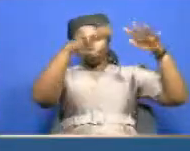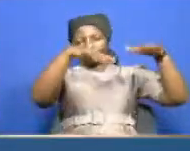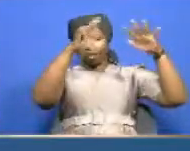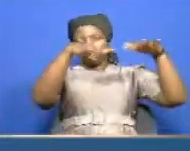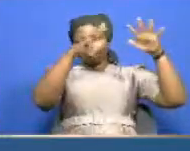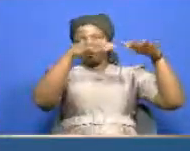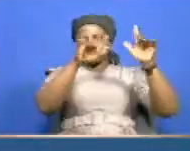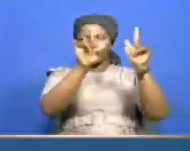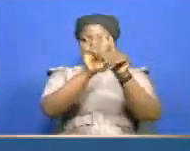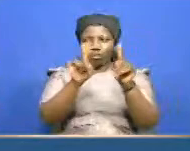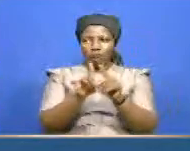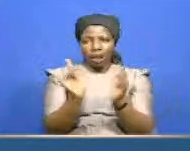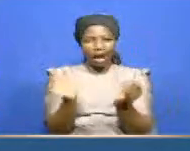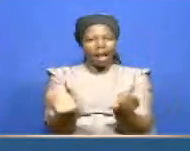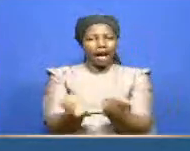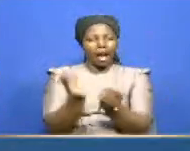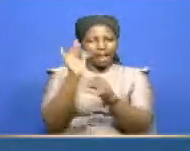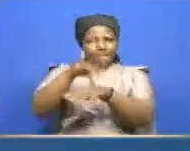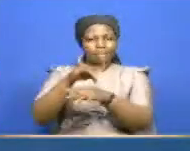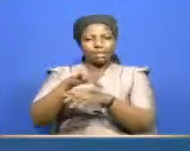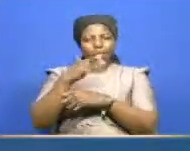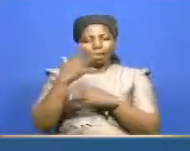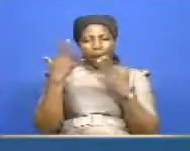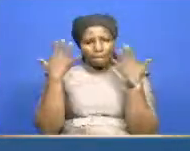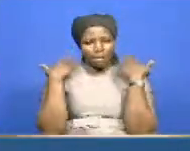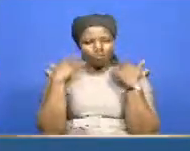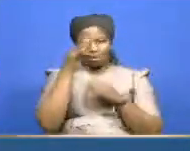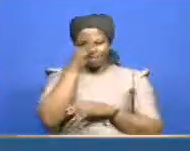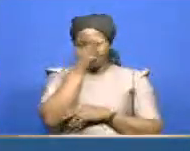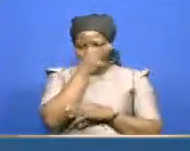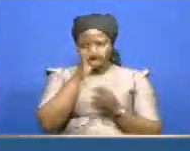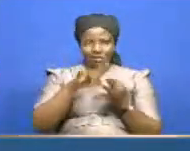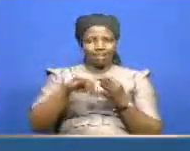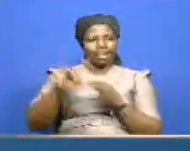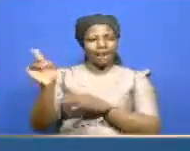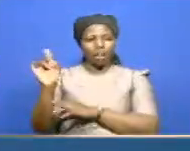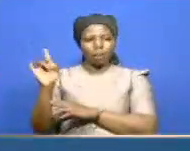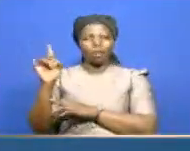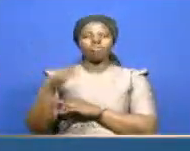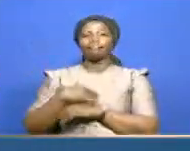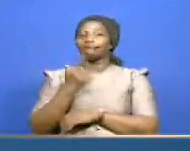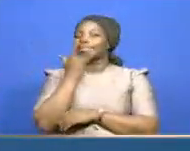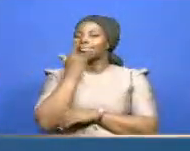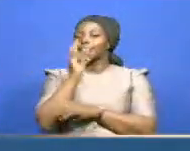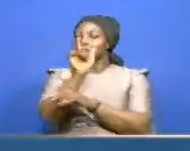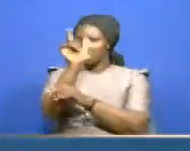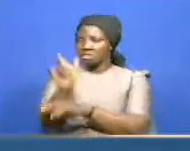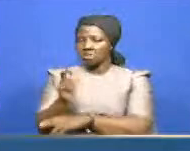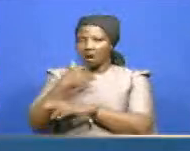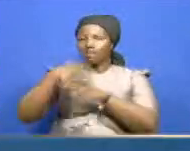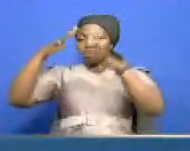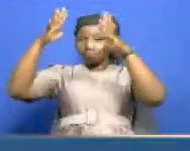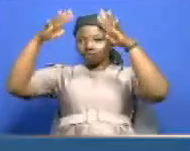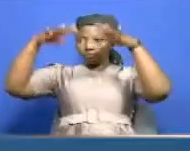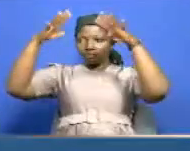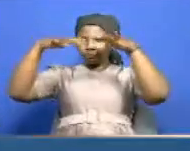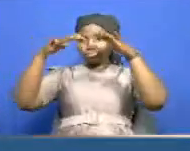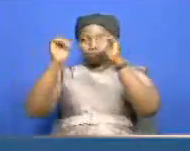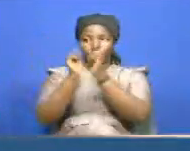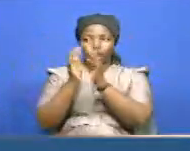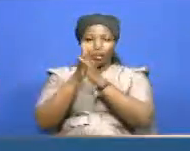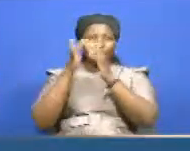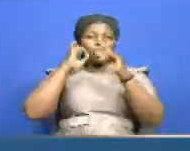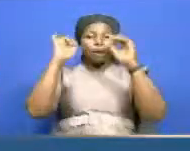will also affect Meru, Nyeri, and Nairobi. The Lake Basin region will experience showers accompanied by thunderstorms